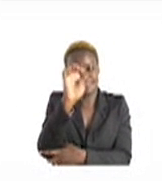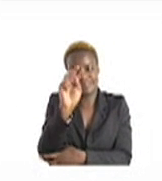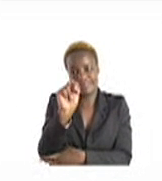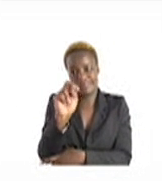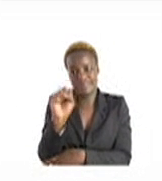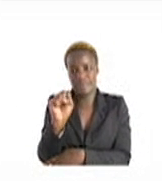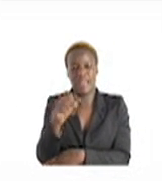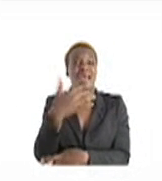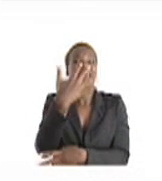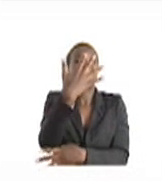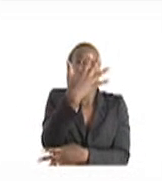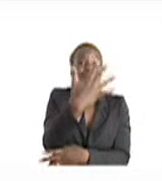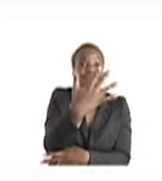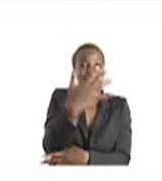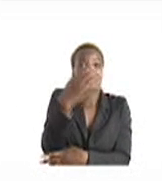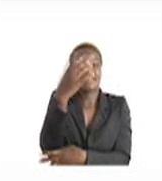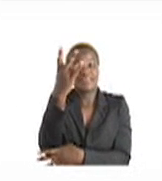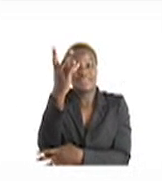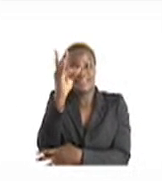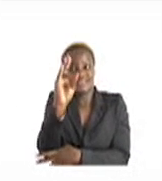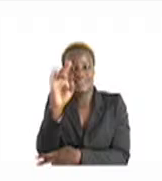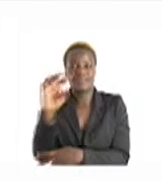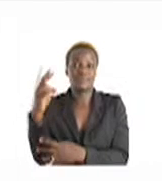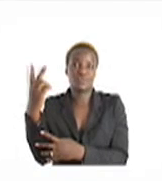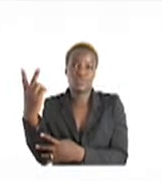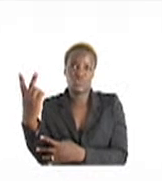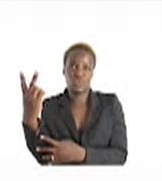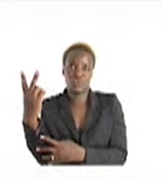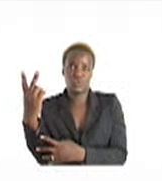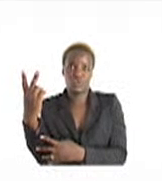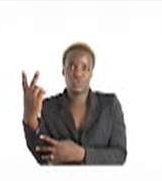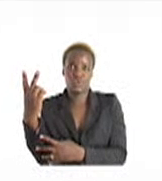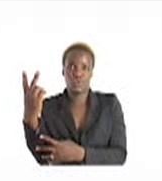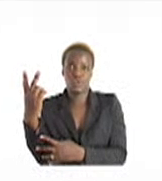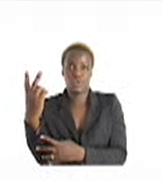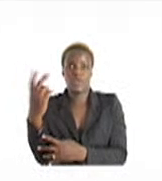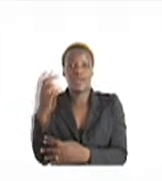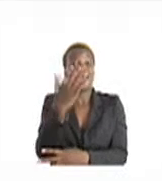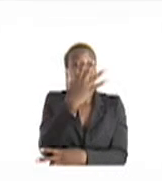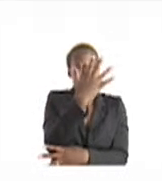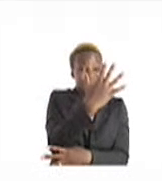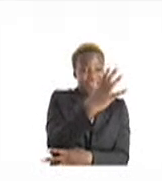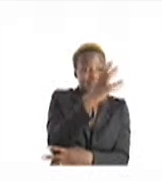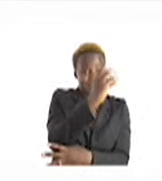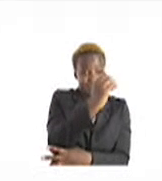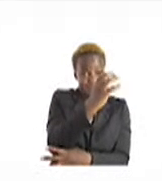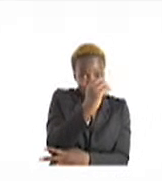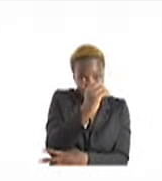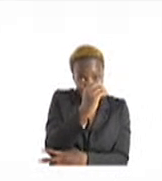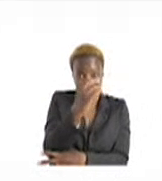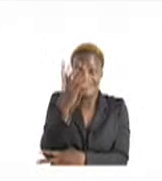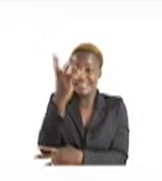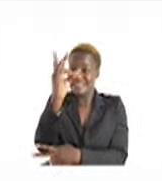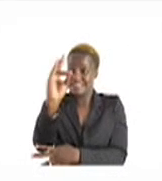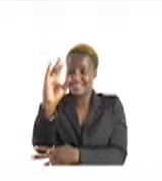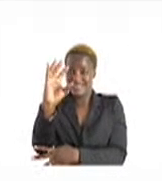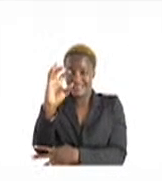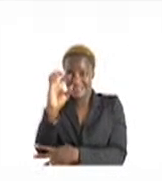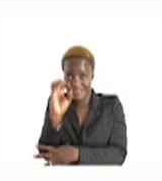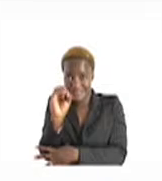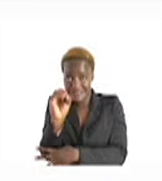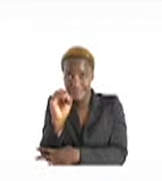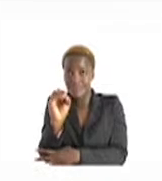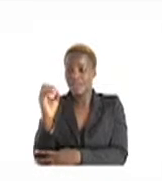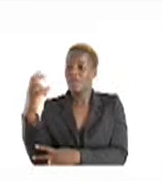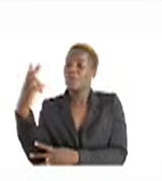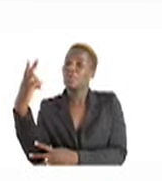572. We have the 500s, you have 7 tens, and we have 2 units. The units place is